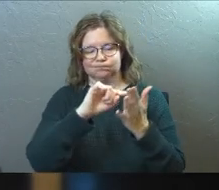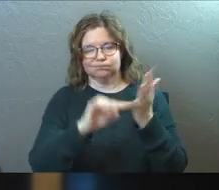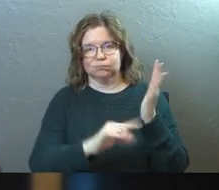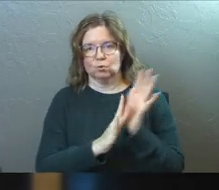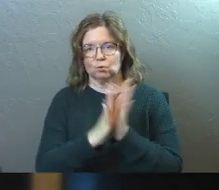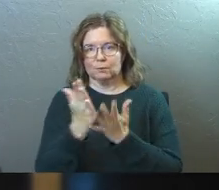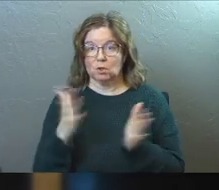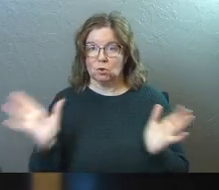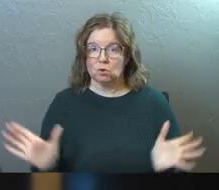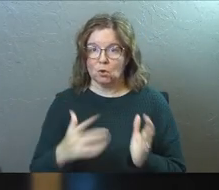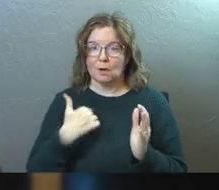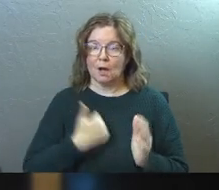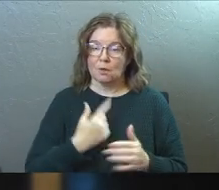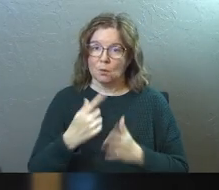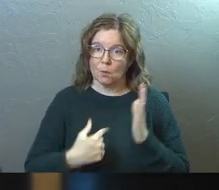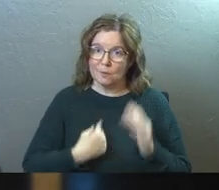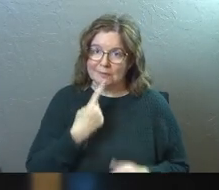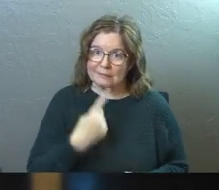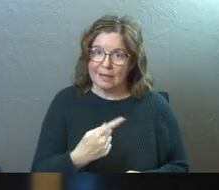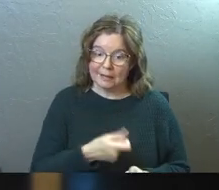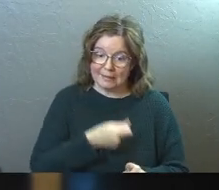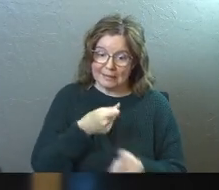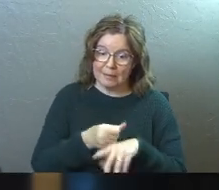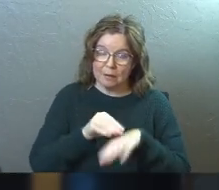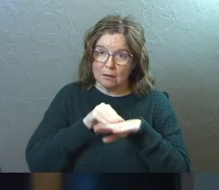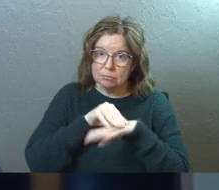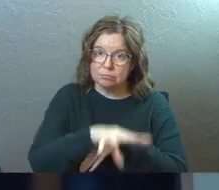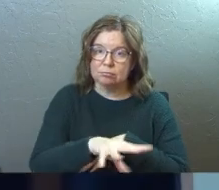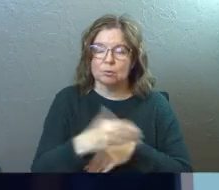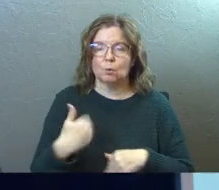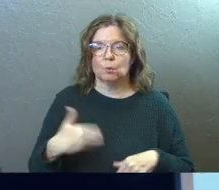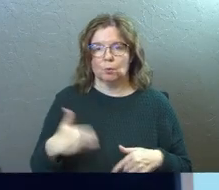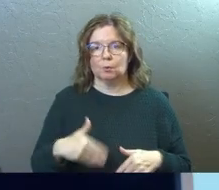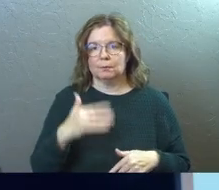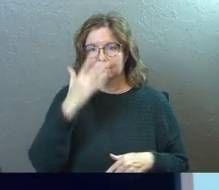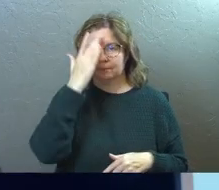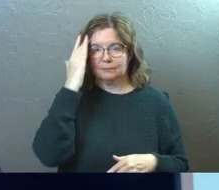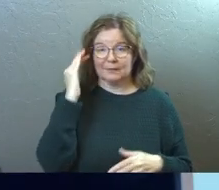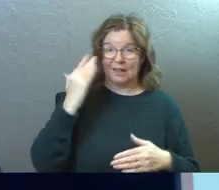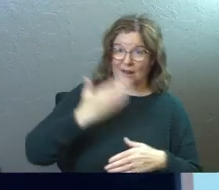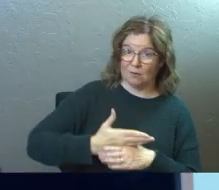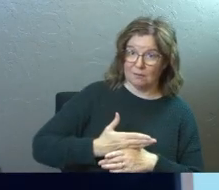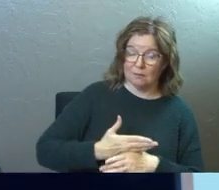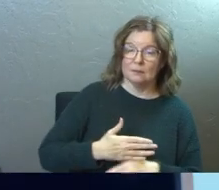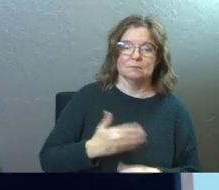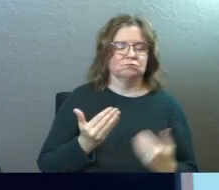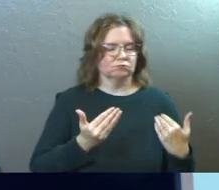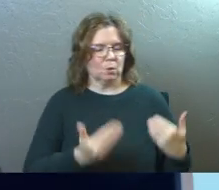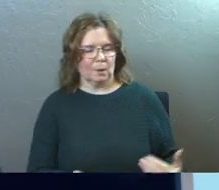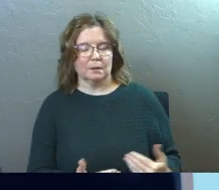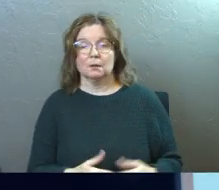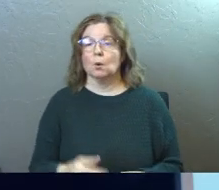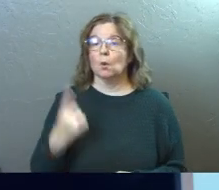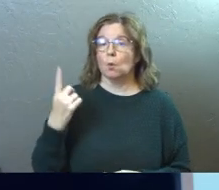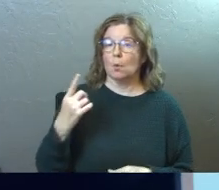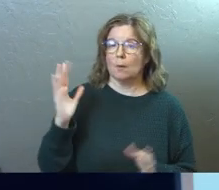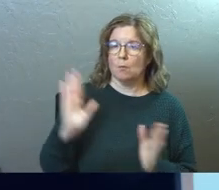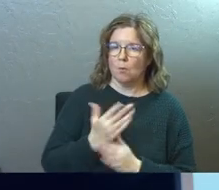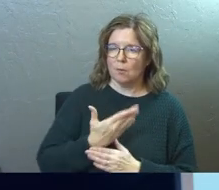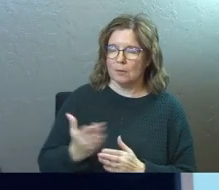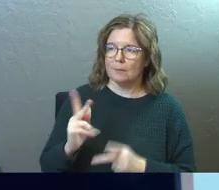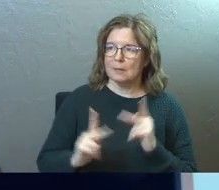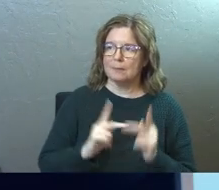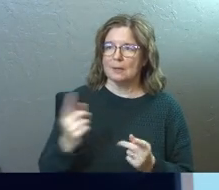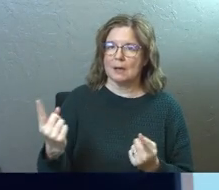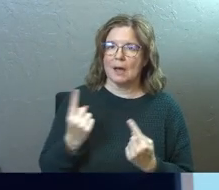us in our words, that the impact of our words is very real, and we should recognize that. Can I break in? Go ahead. Okay, just one tiny thing. Sometimes